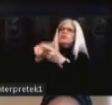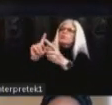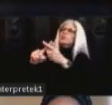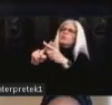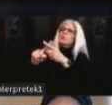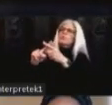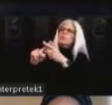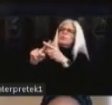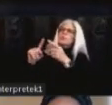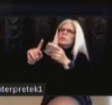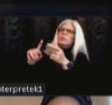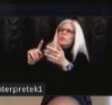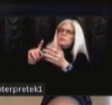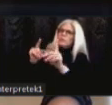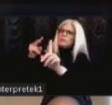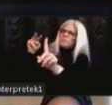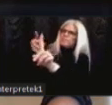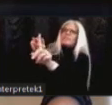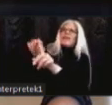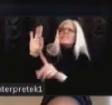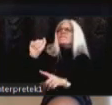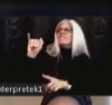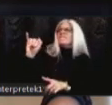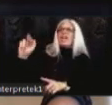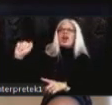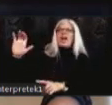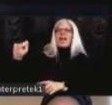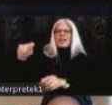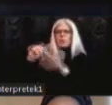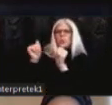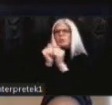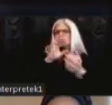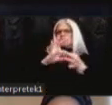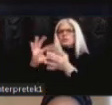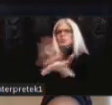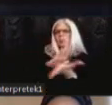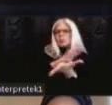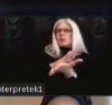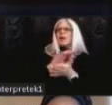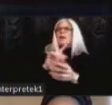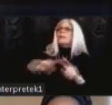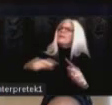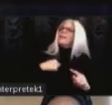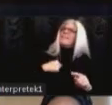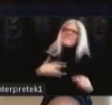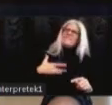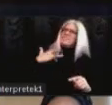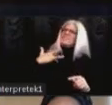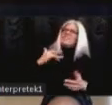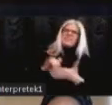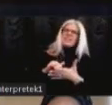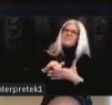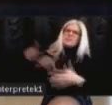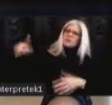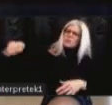with this, schools, but I still see that it needs to be overlooked